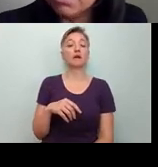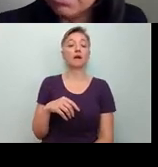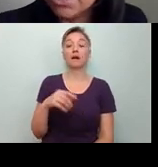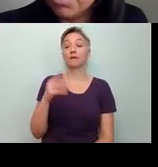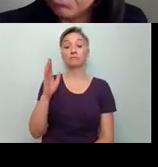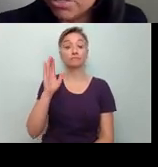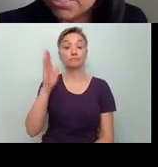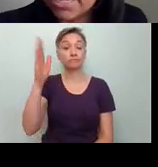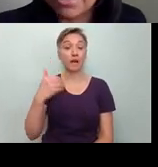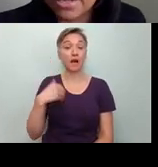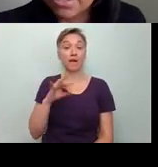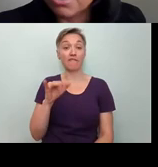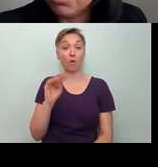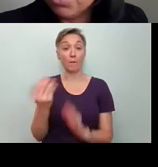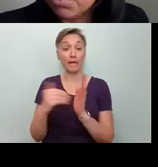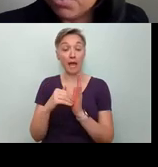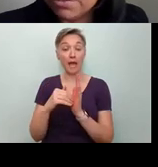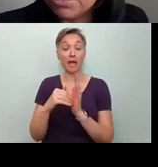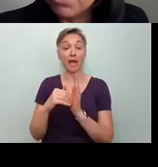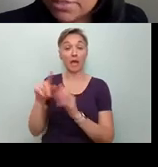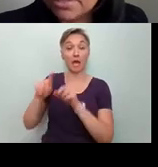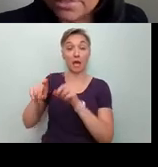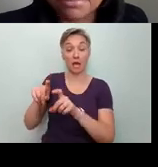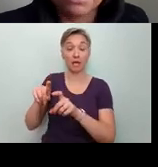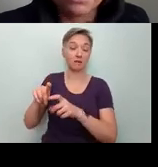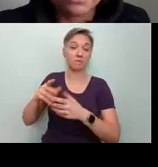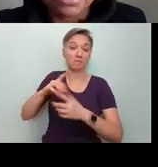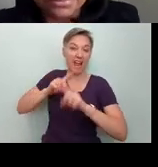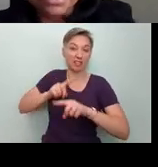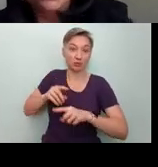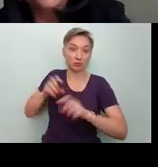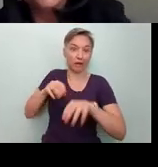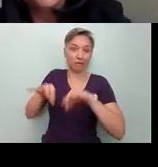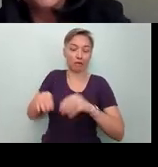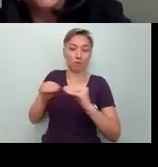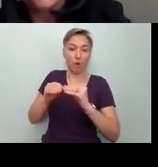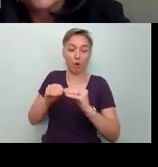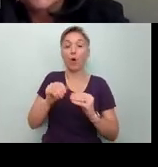on our CPM website, we will provide responses.